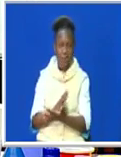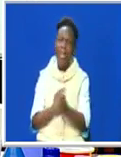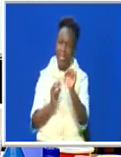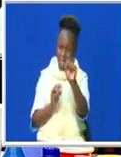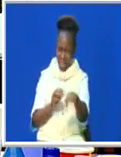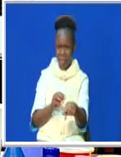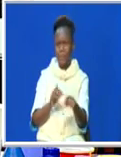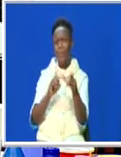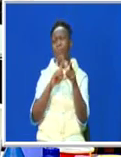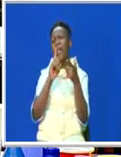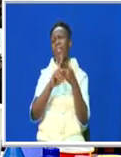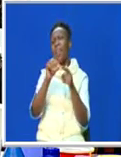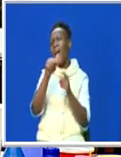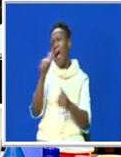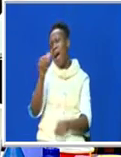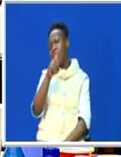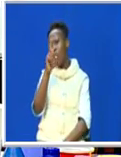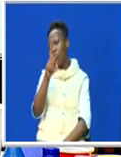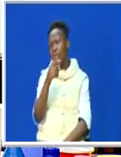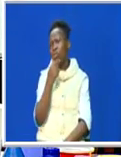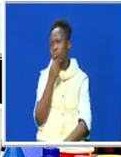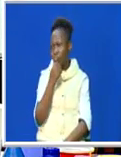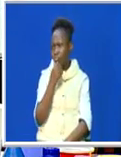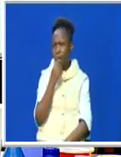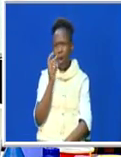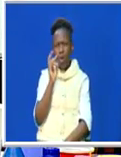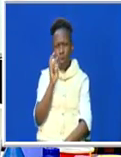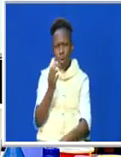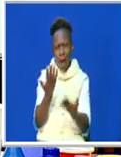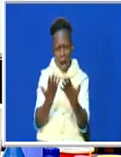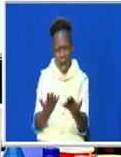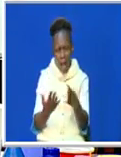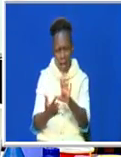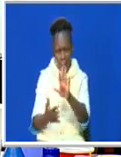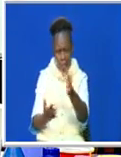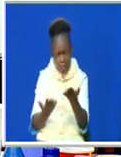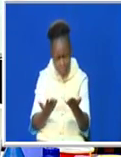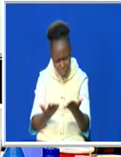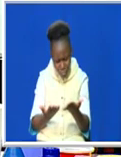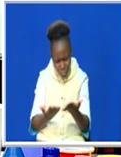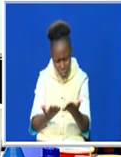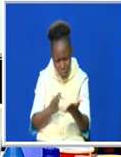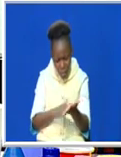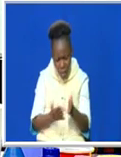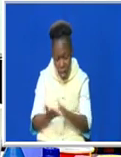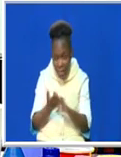Another thing I want to ask you, look at your hands. Are your hands clean?